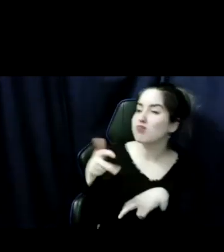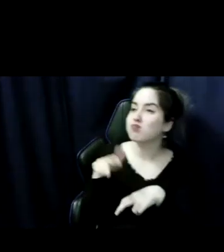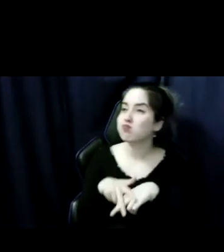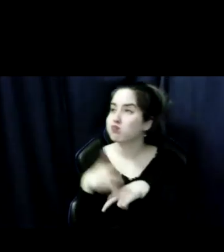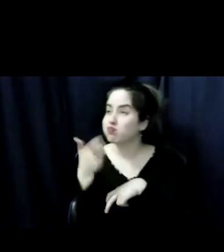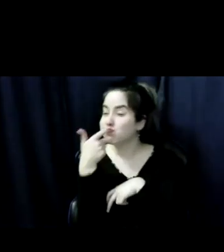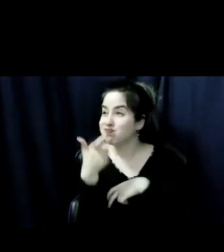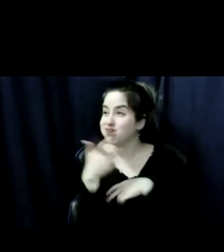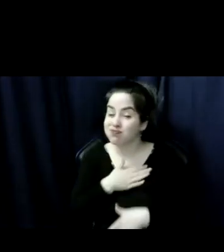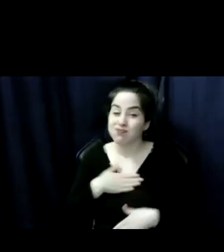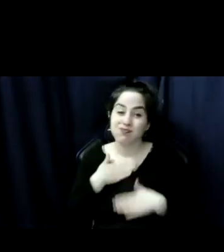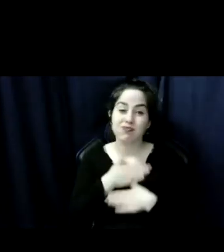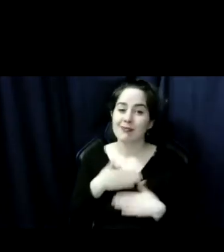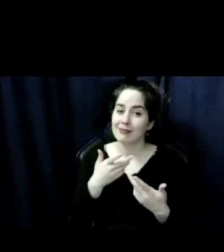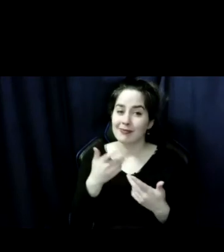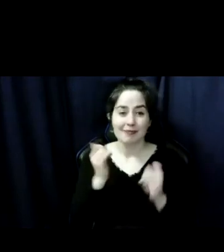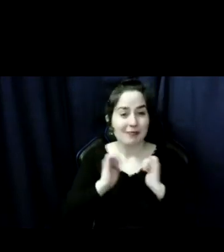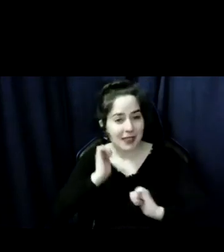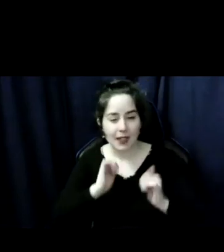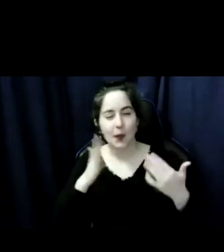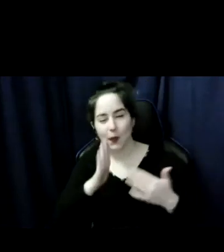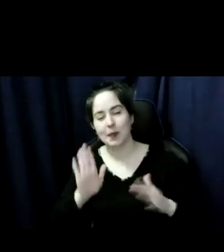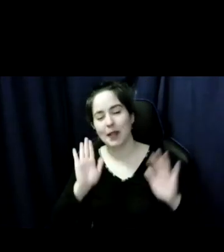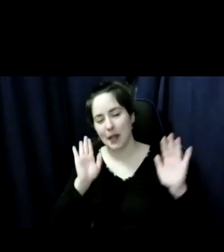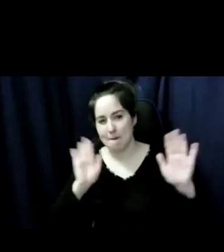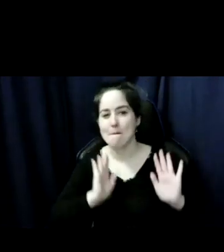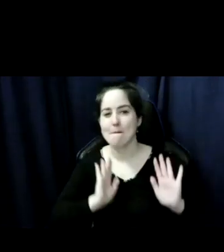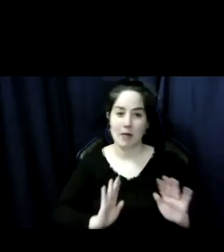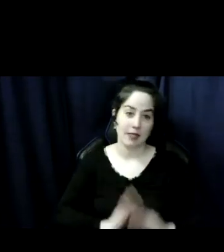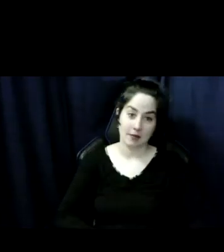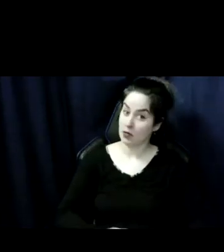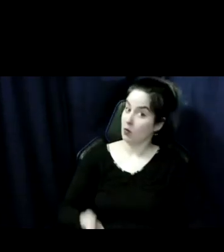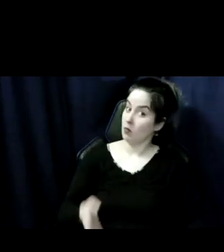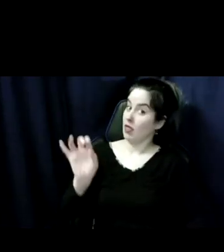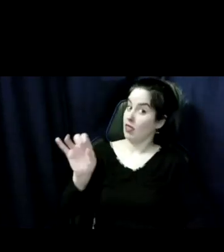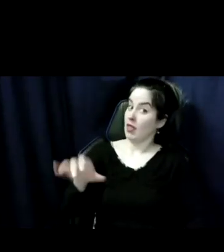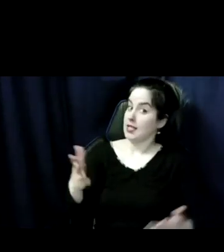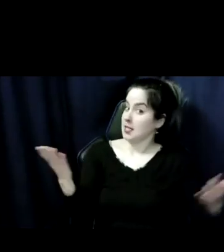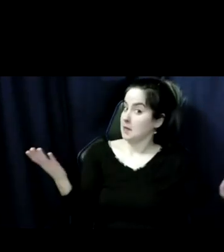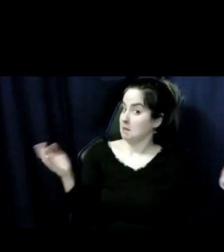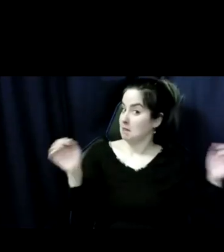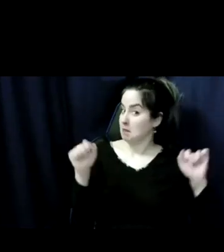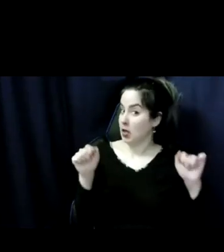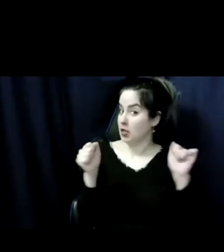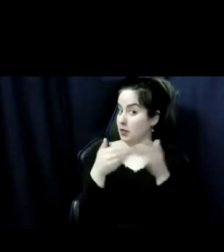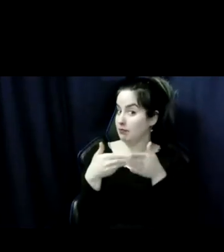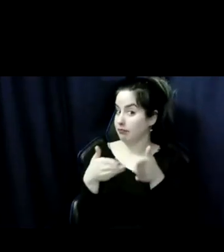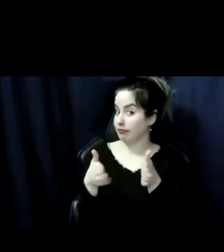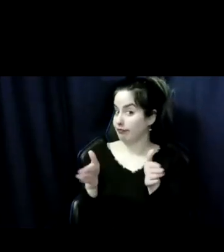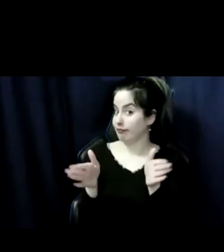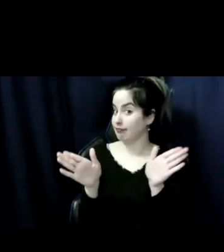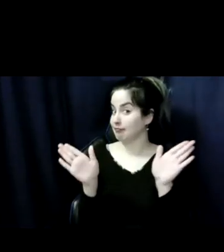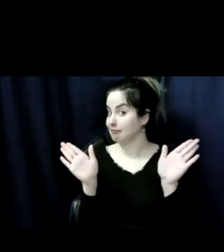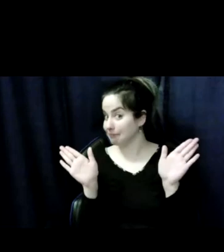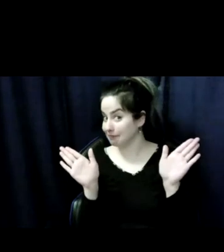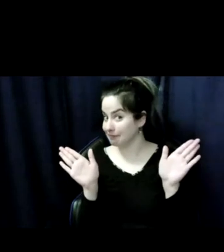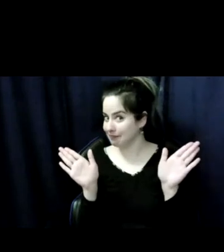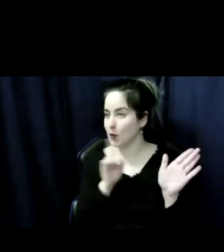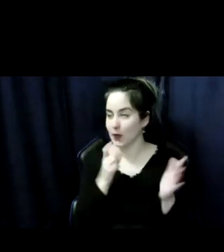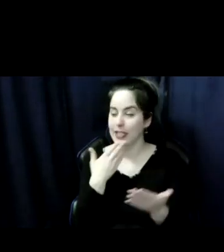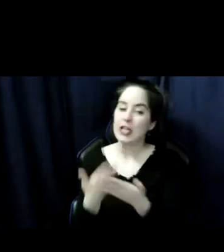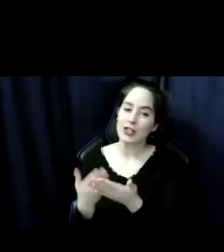would be incredible. So that is like a whole field that could really open up inside this program. That's a really great